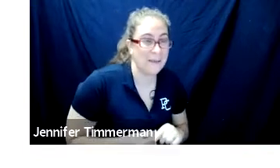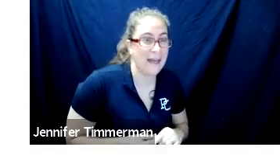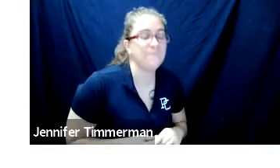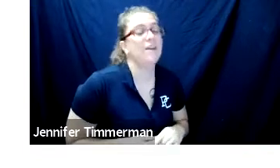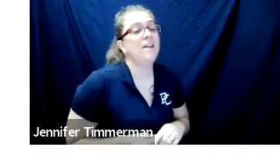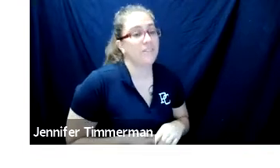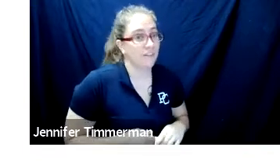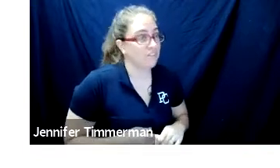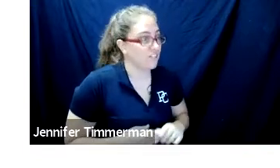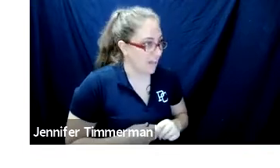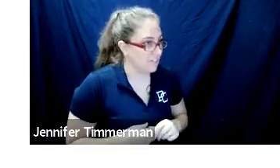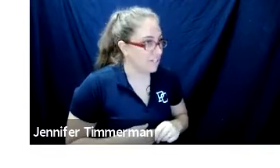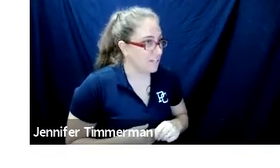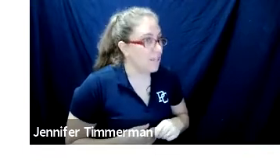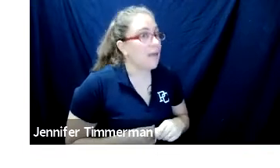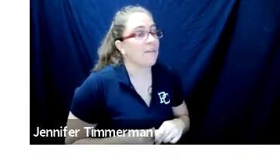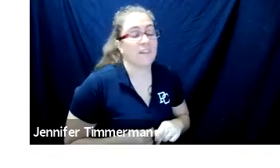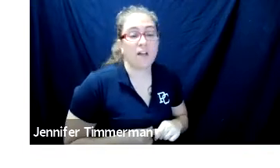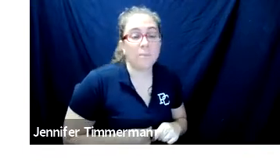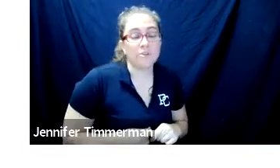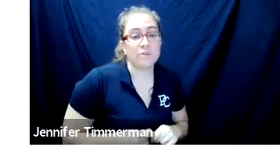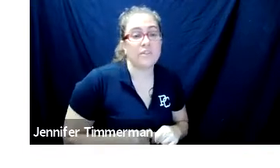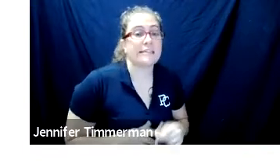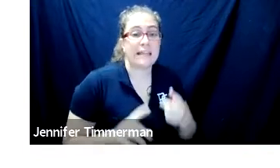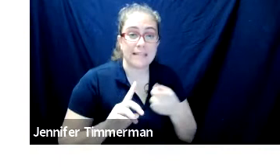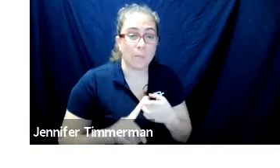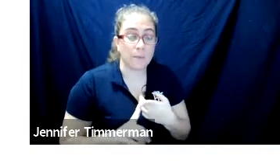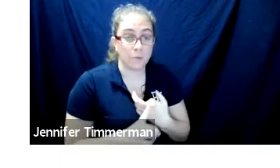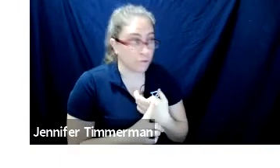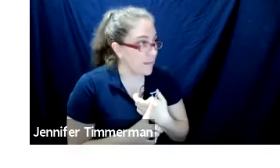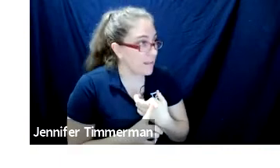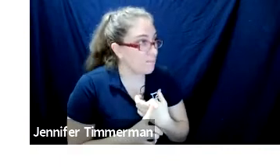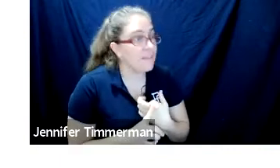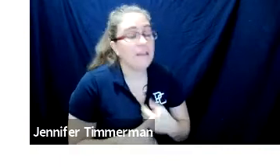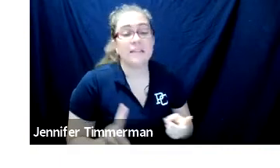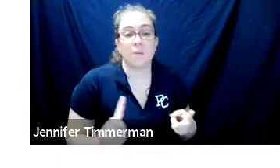down pat. They're definitely challenging, but they'll help you do things like tell people your